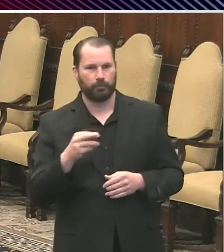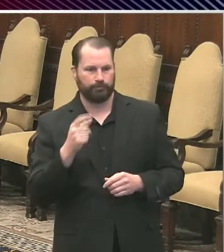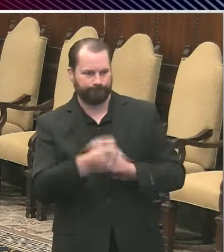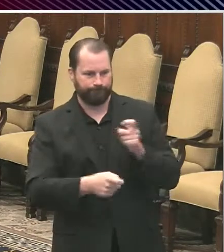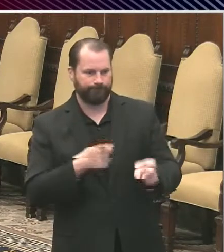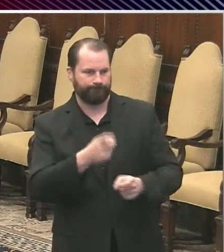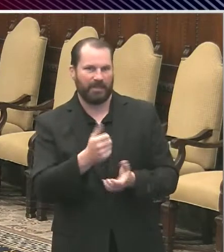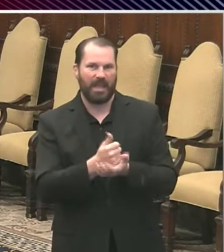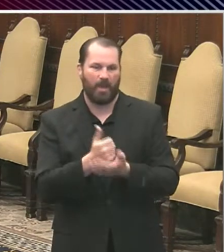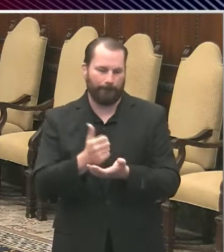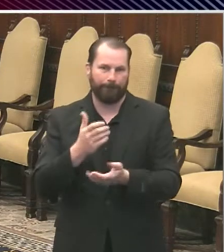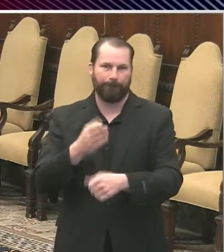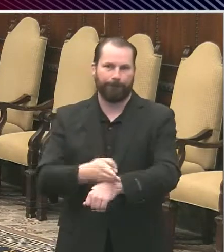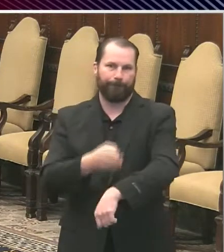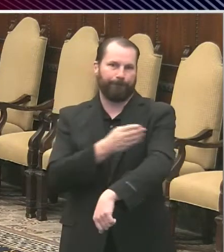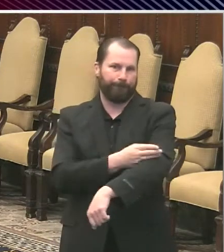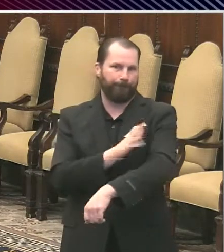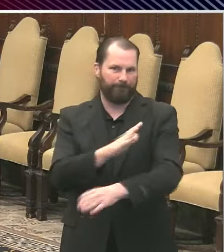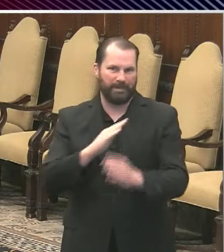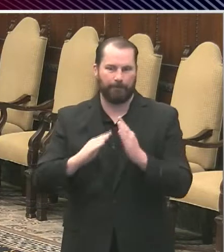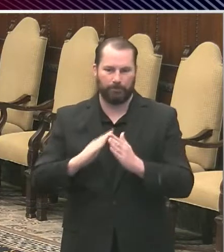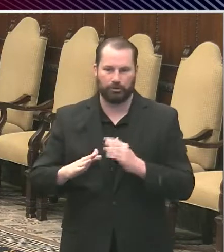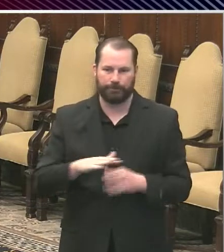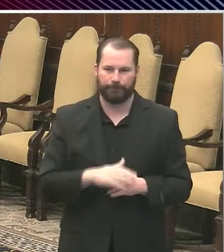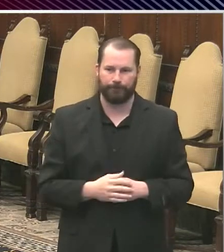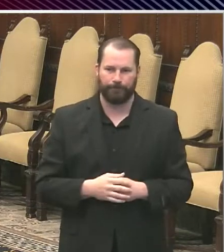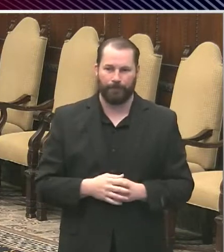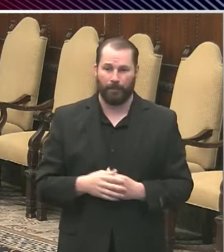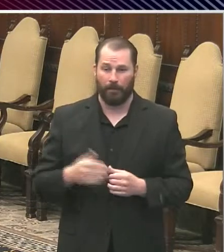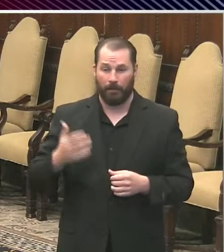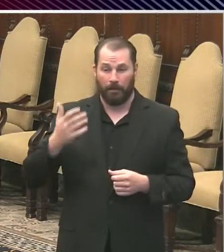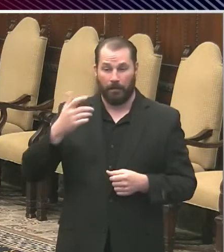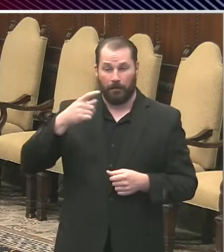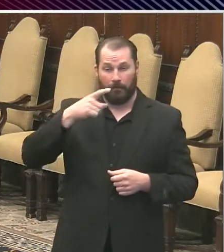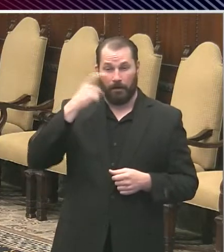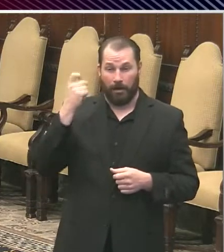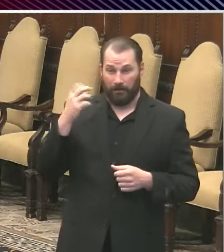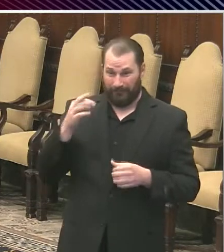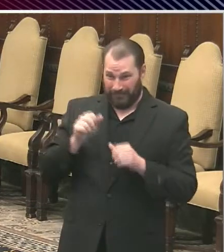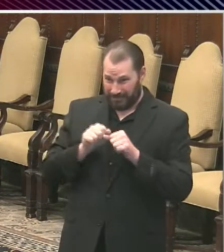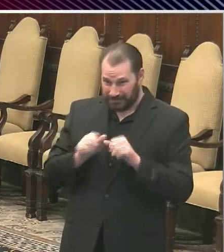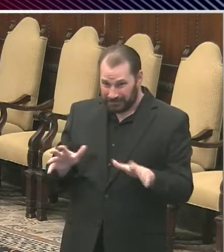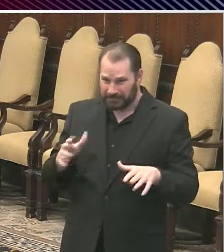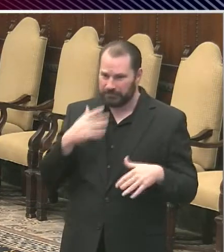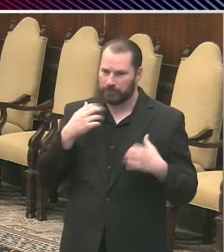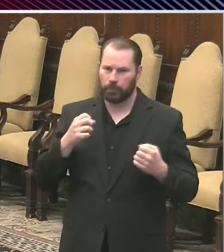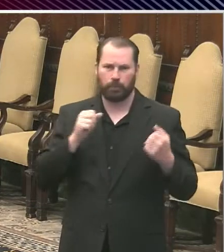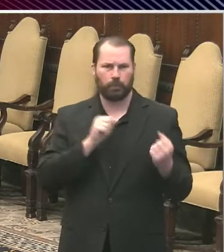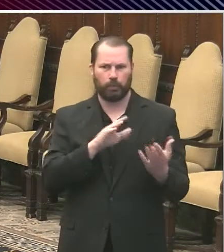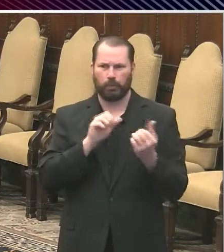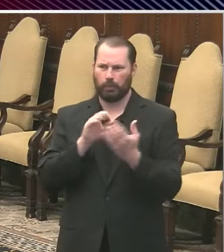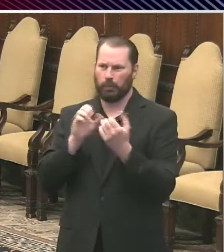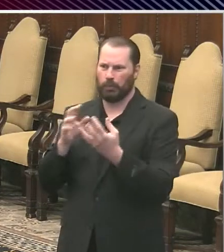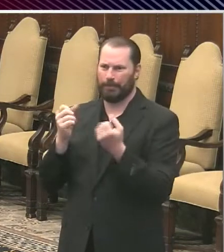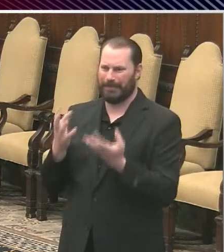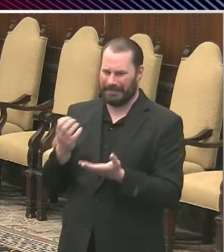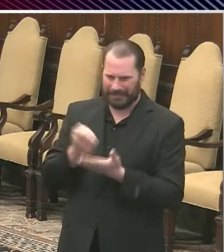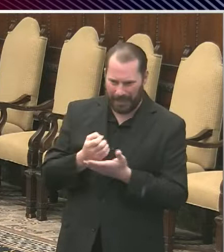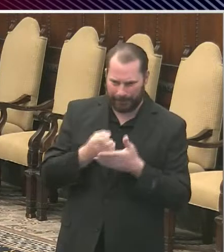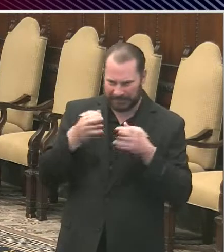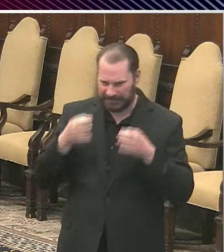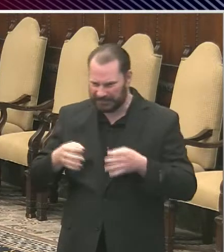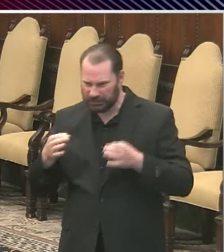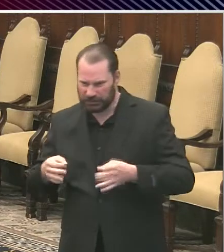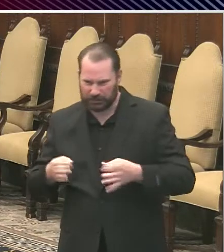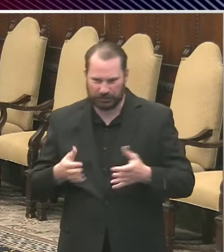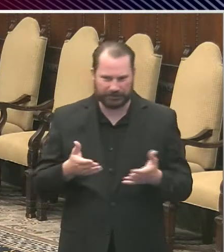economic challenges we're sure to face in the months ahead, providing more affordable housing will be more critical than ever. We must build and preserve